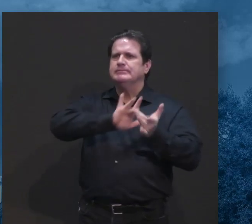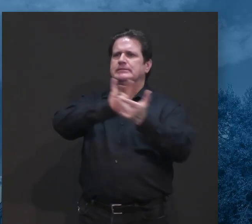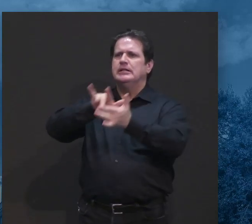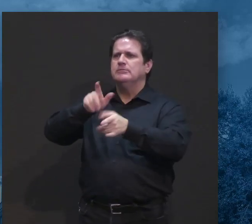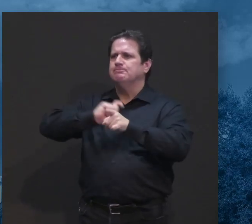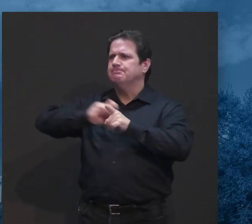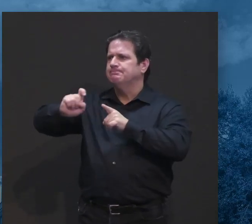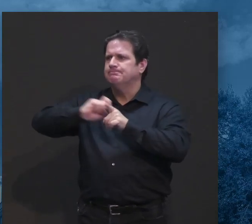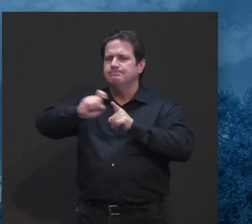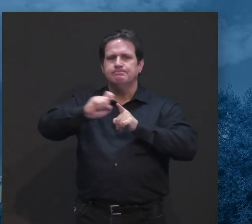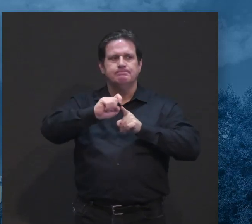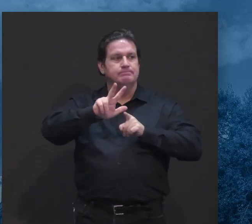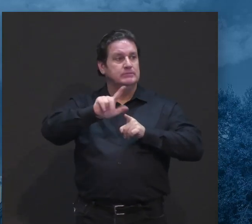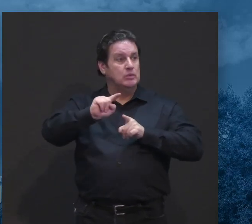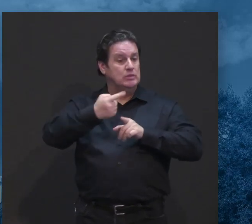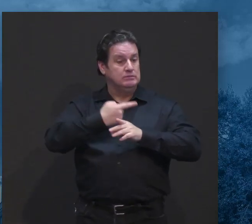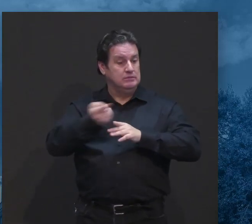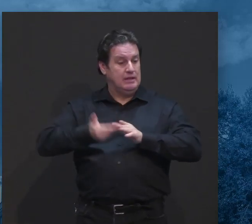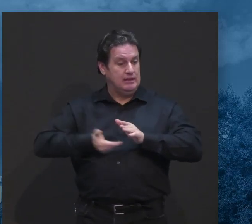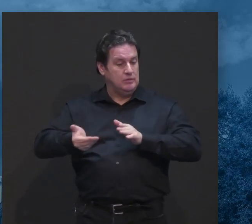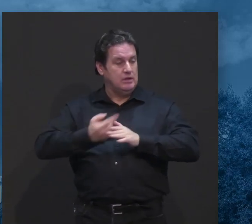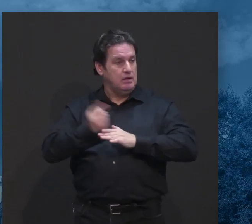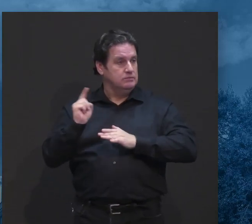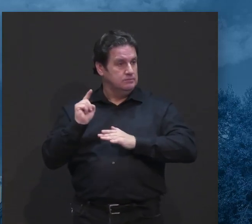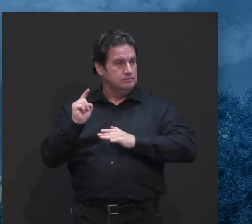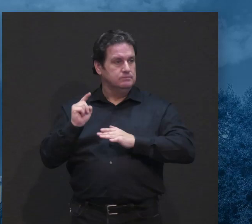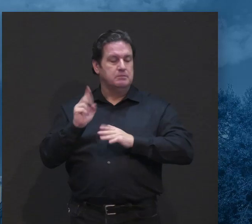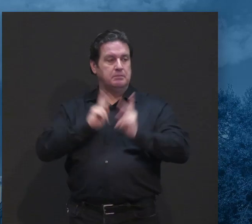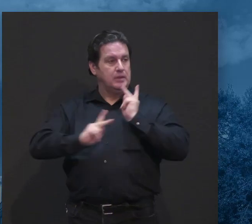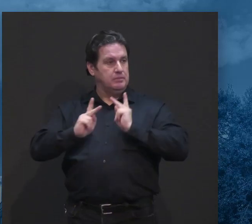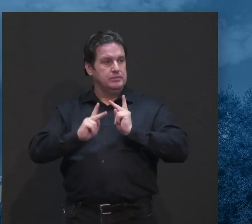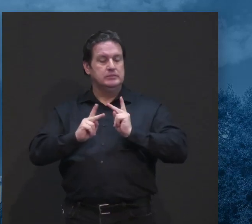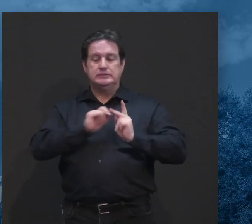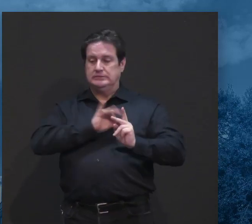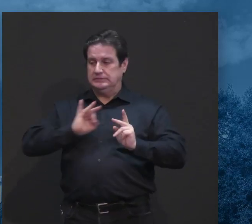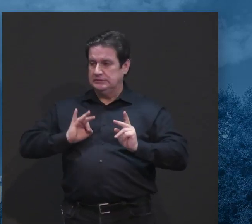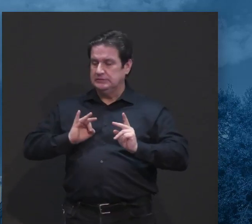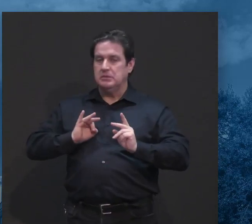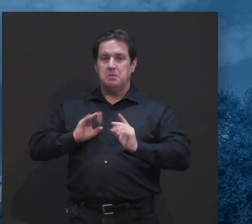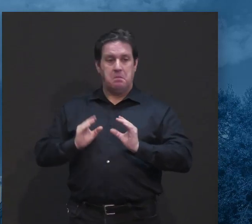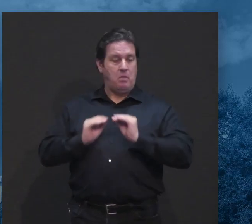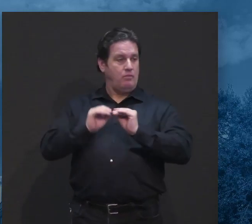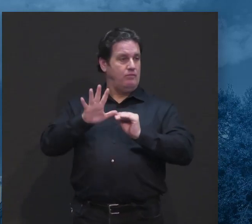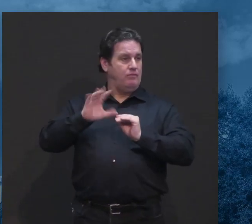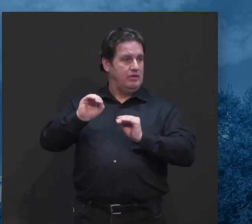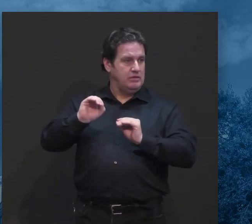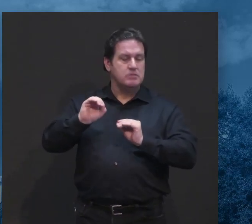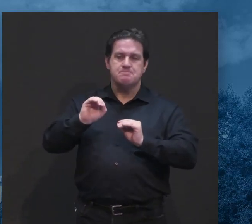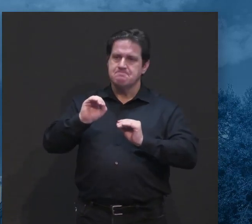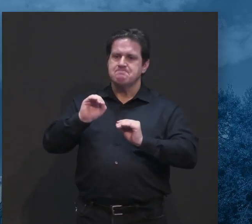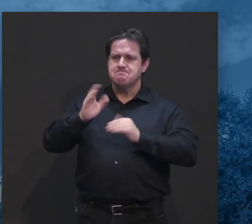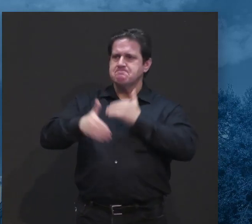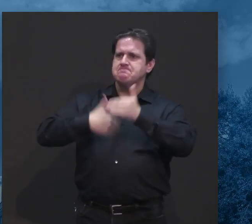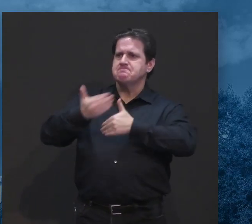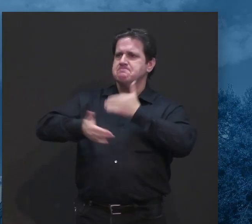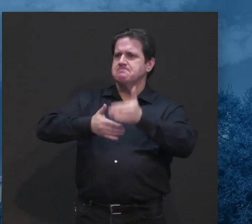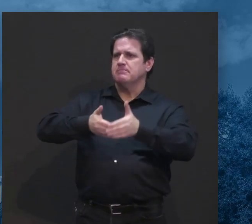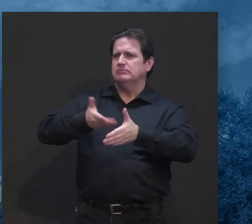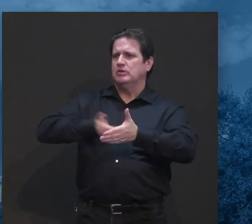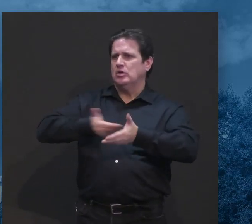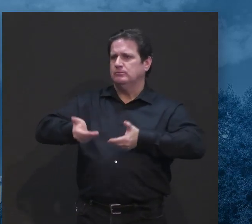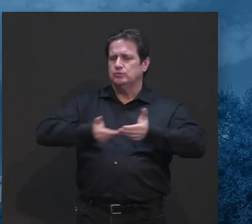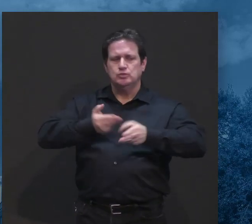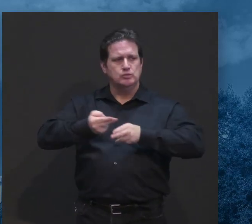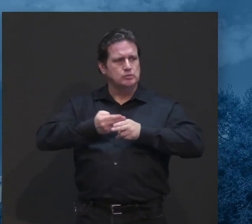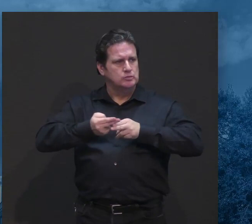tracers. 31 were hired last week. Another 50 are in the process of being hired.